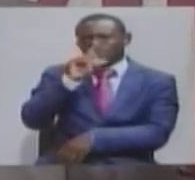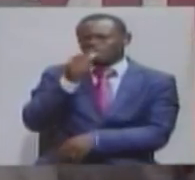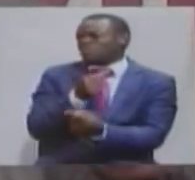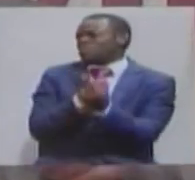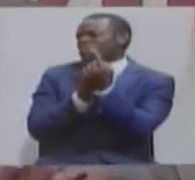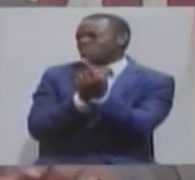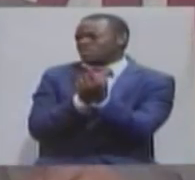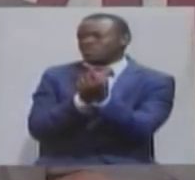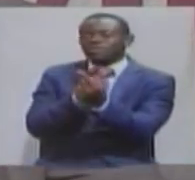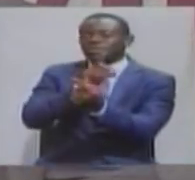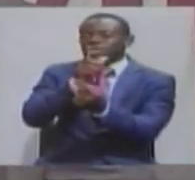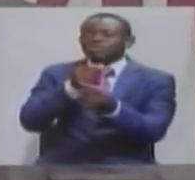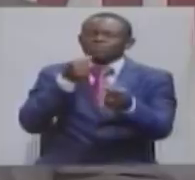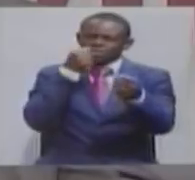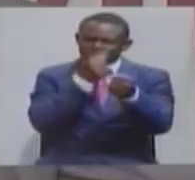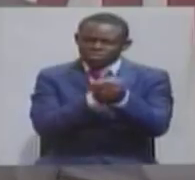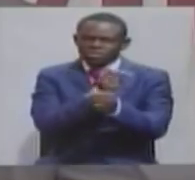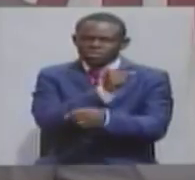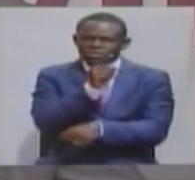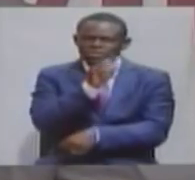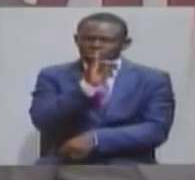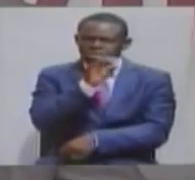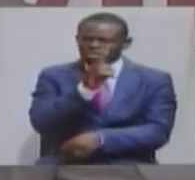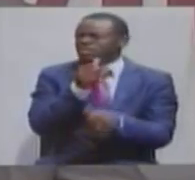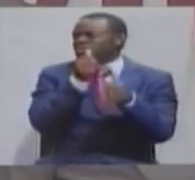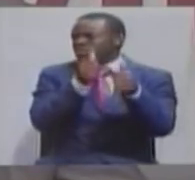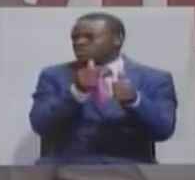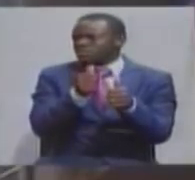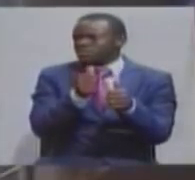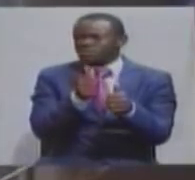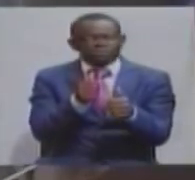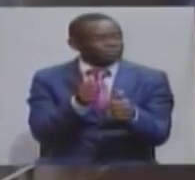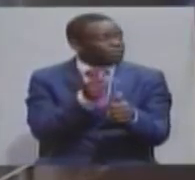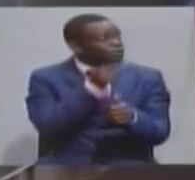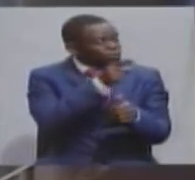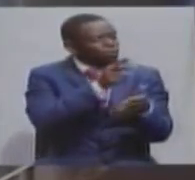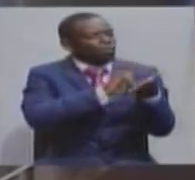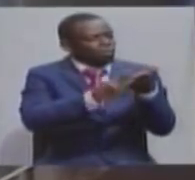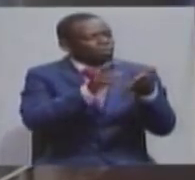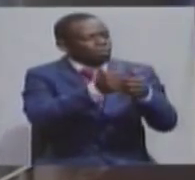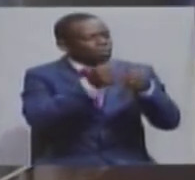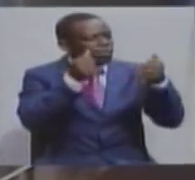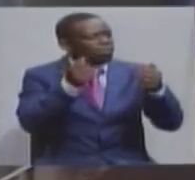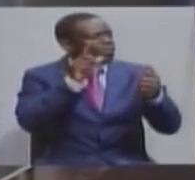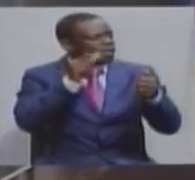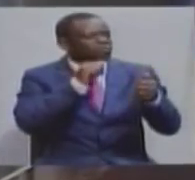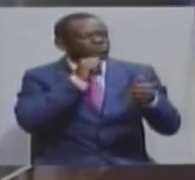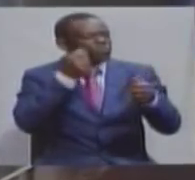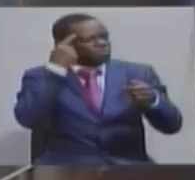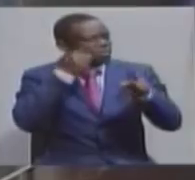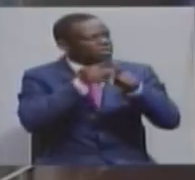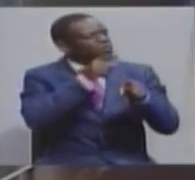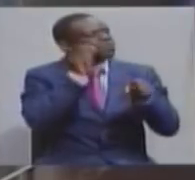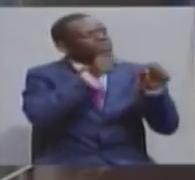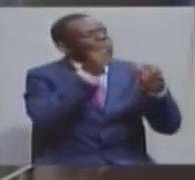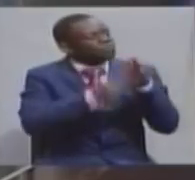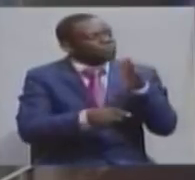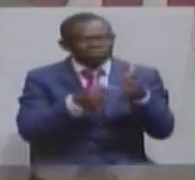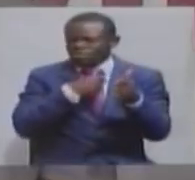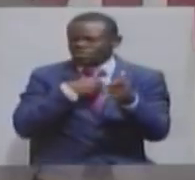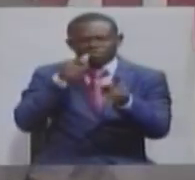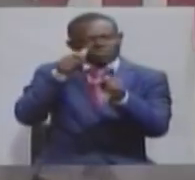that ZCID is the right platform, I'm happy. And when you read MMD says they don't agree? I haven't read that.